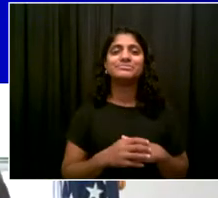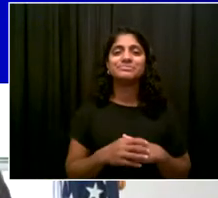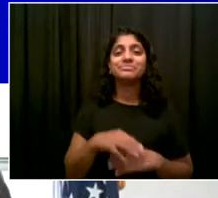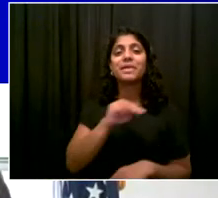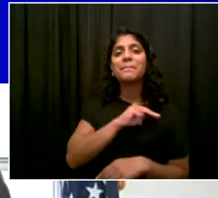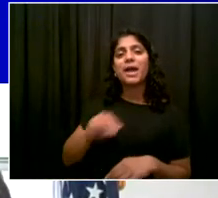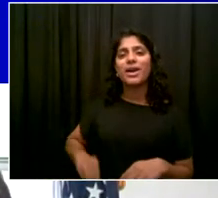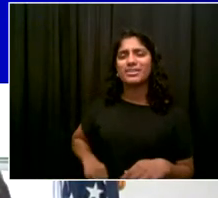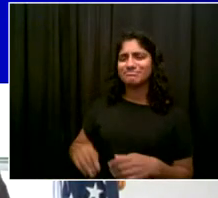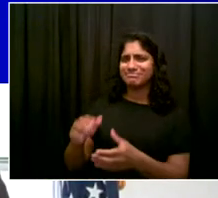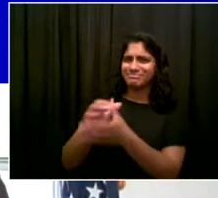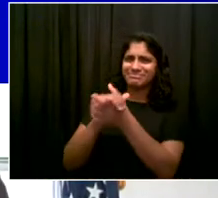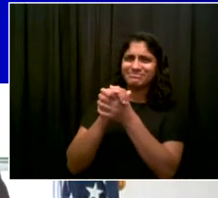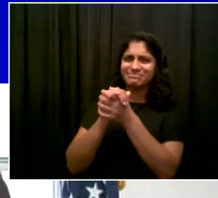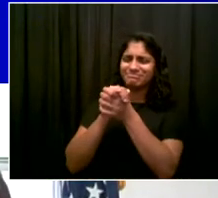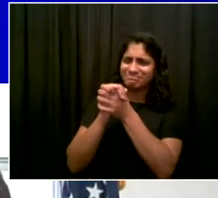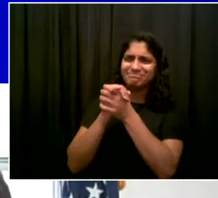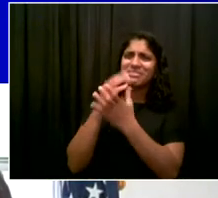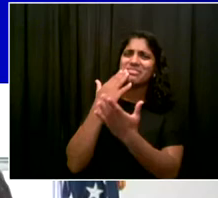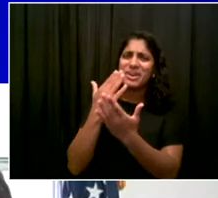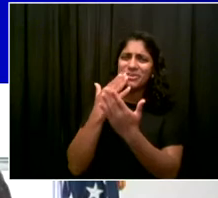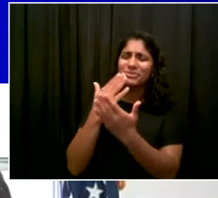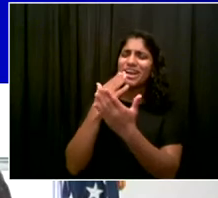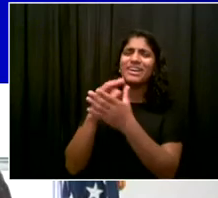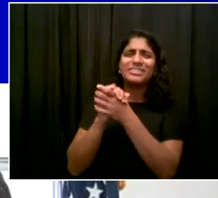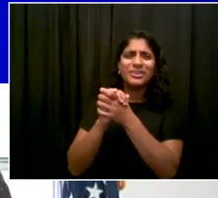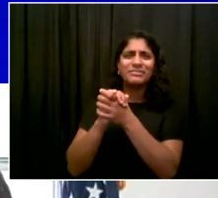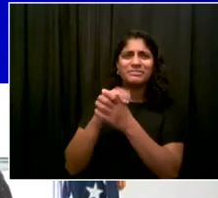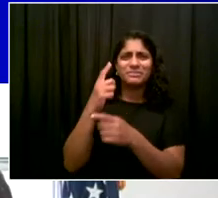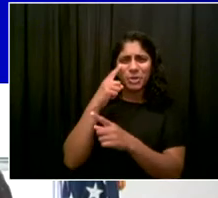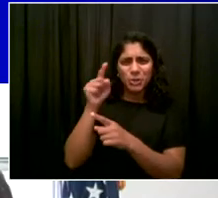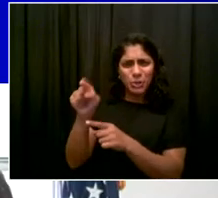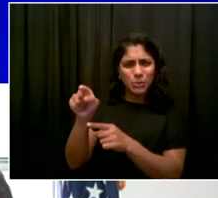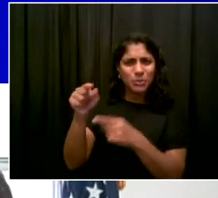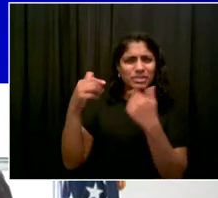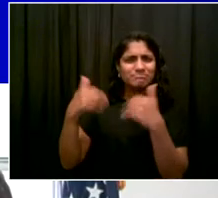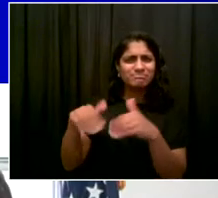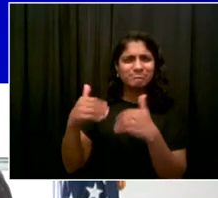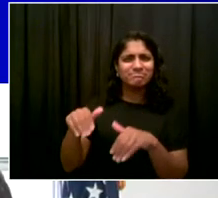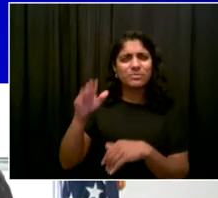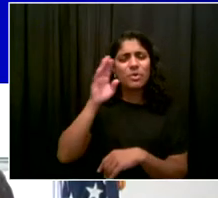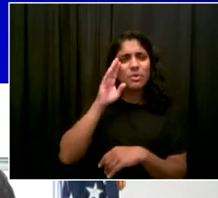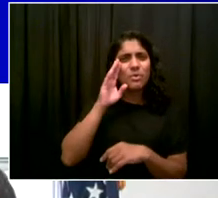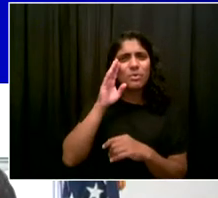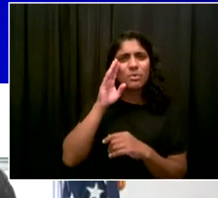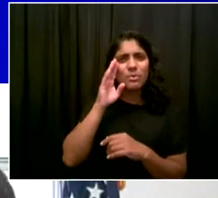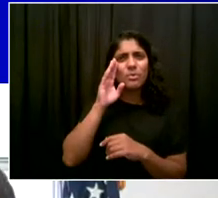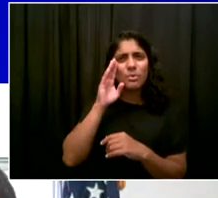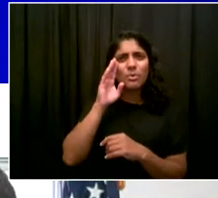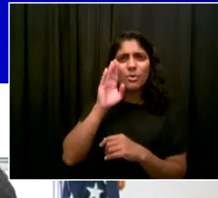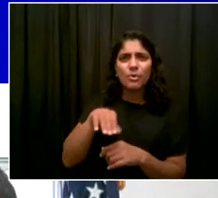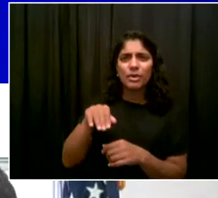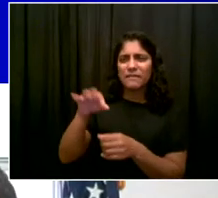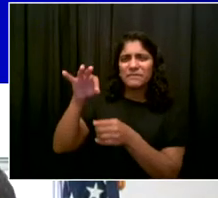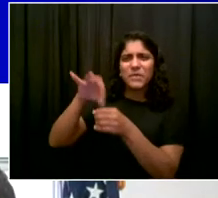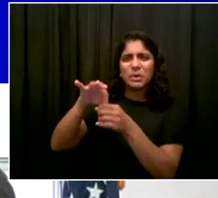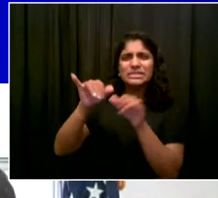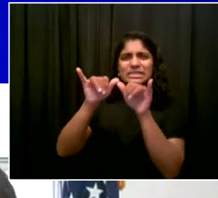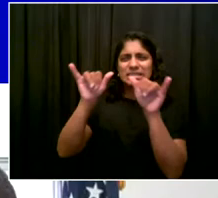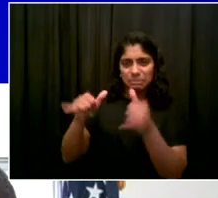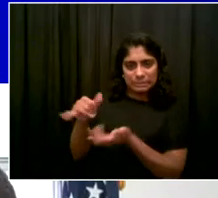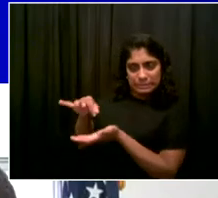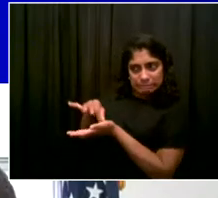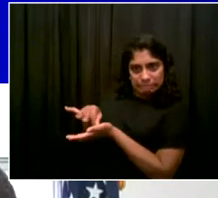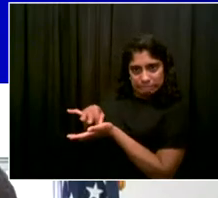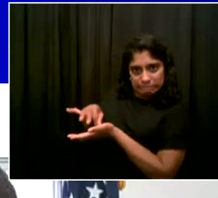voting, counts continue. But I think it's still okay to say congratulations. You did a hell of a good job, and thank you for being a real